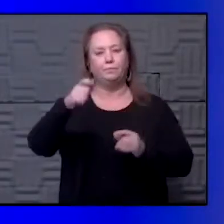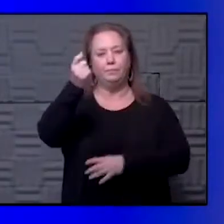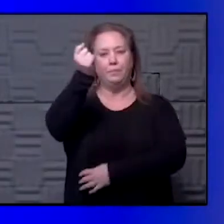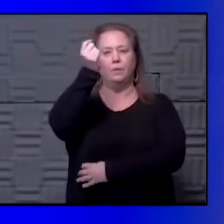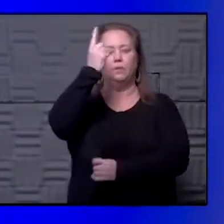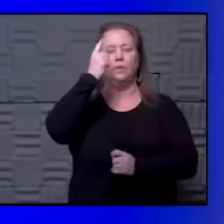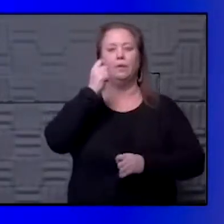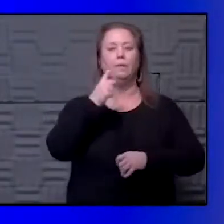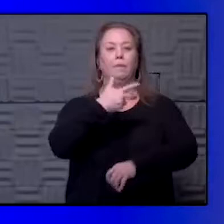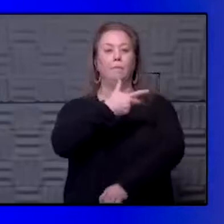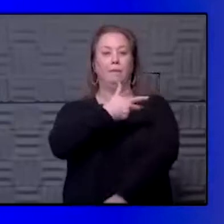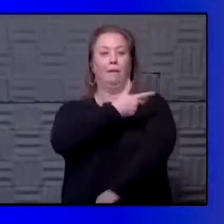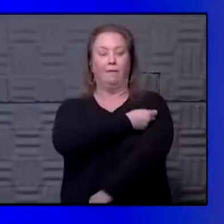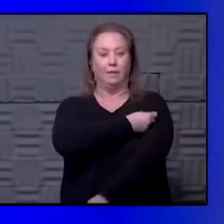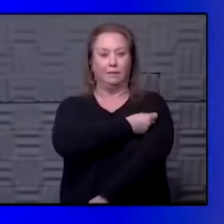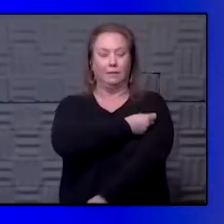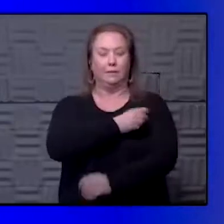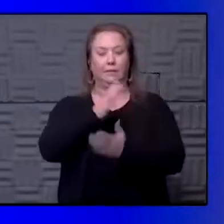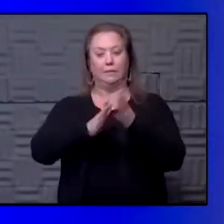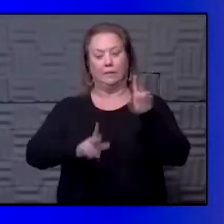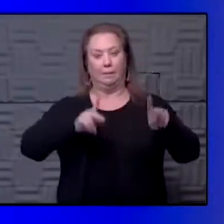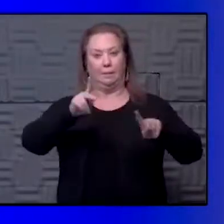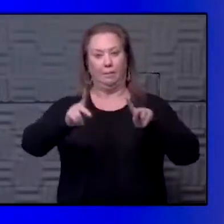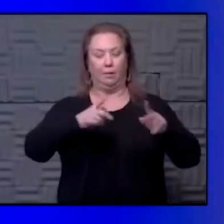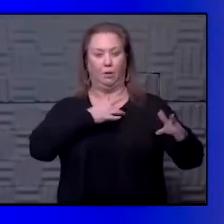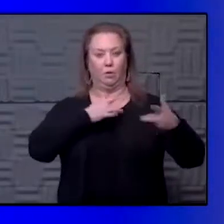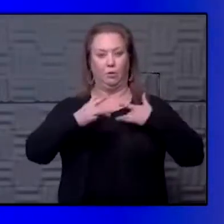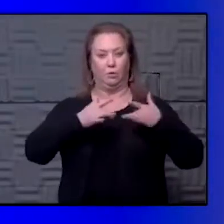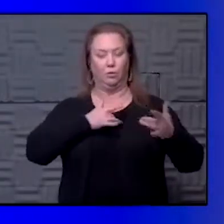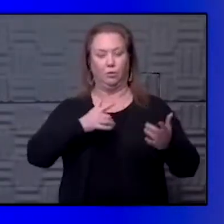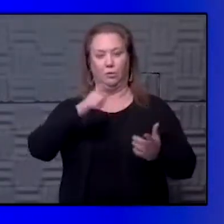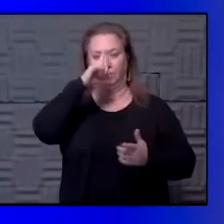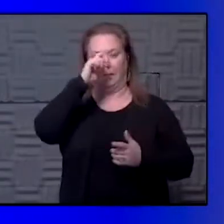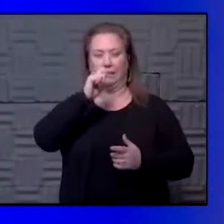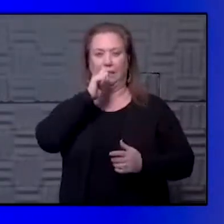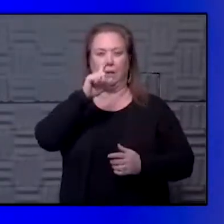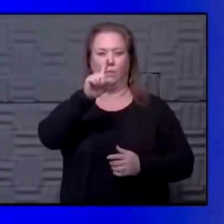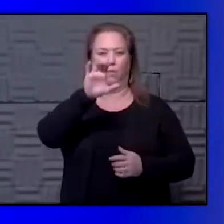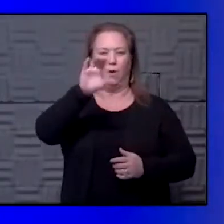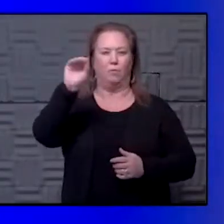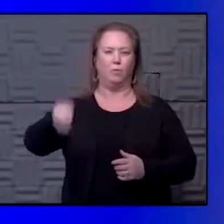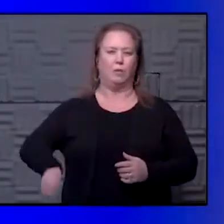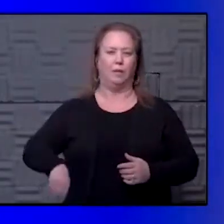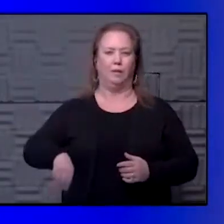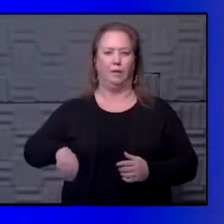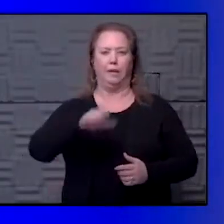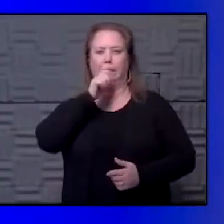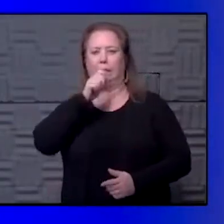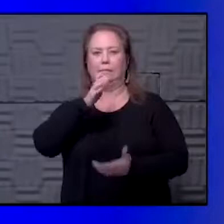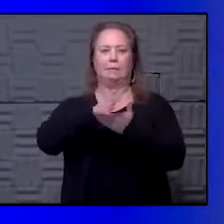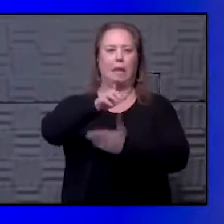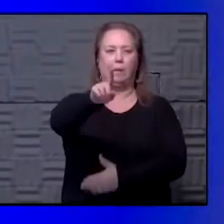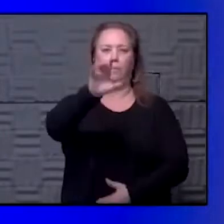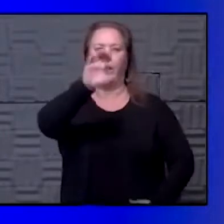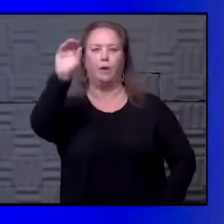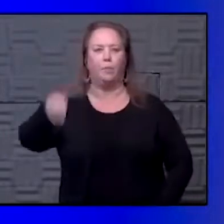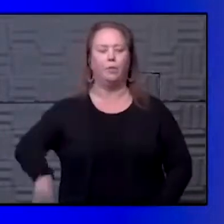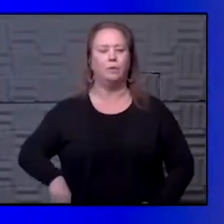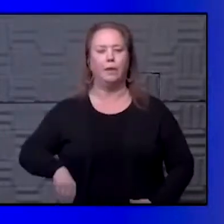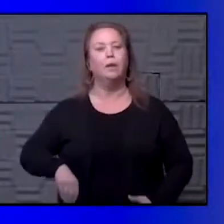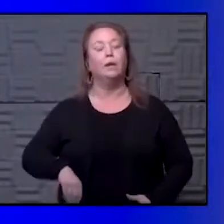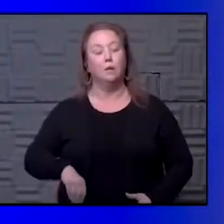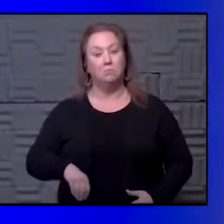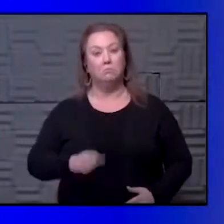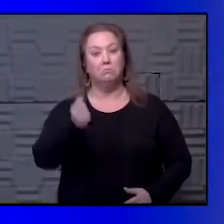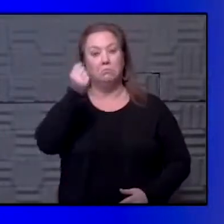from the vaccines, some people are concerned because it's not 100% efficacious. It doesn't stop 100% of the disease. But what